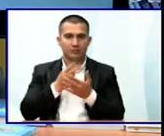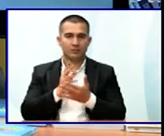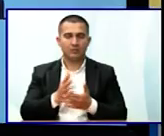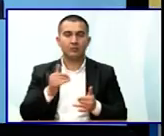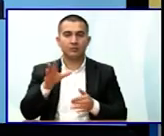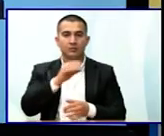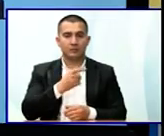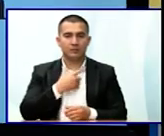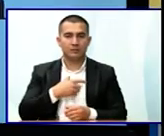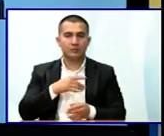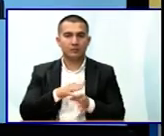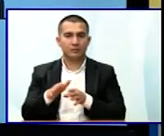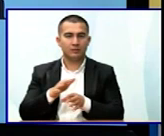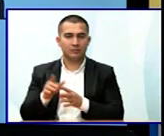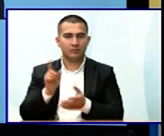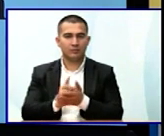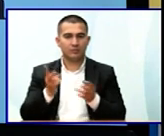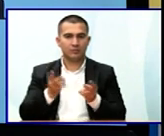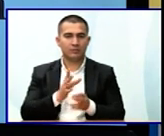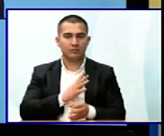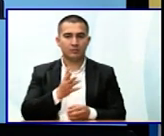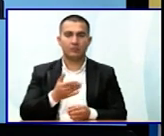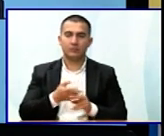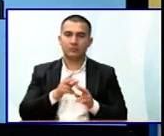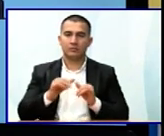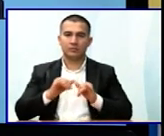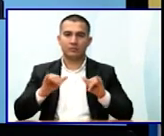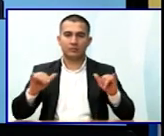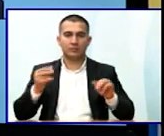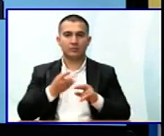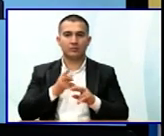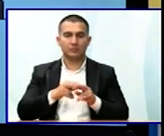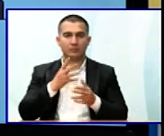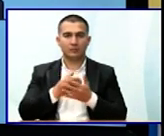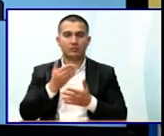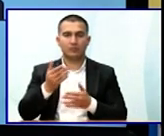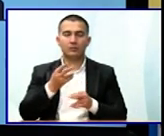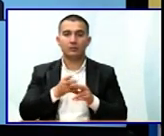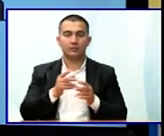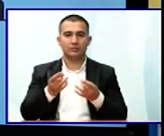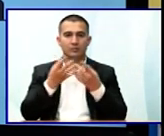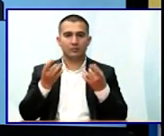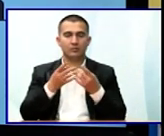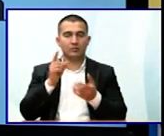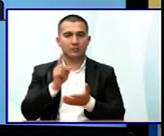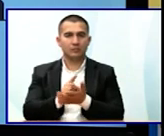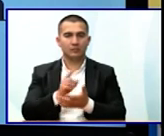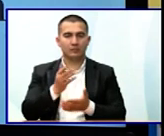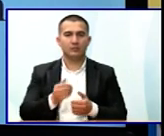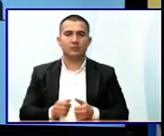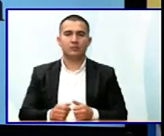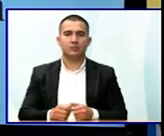vazifangiz ko'payish usullari ko'rsatilgan ana shu o'simliklarni bizga belgilab